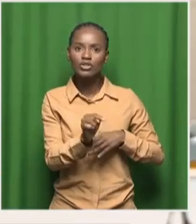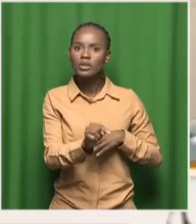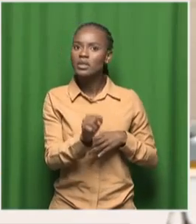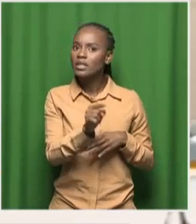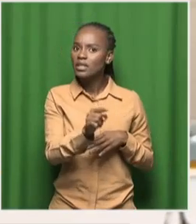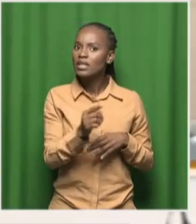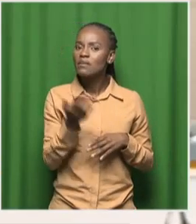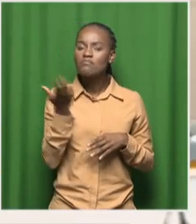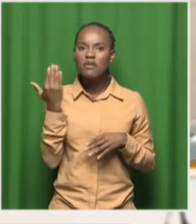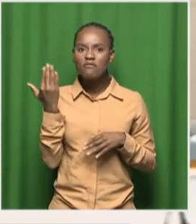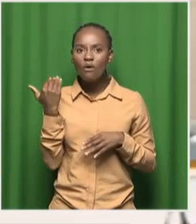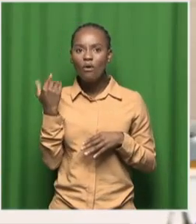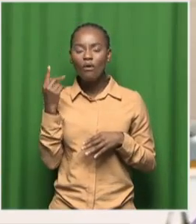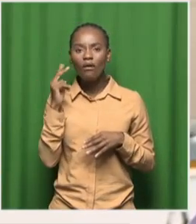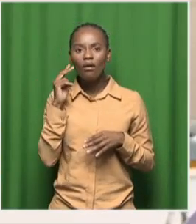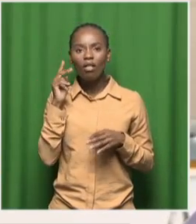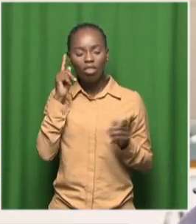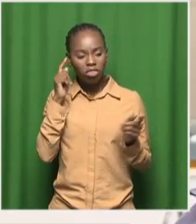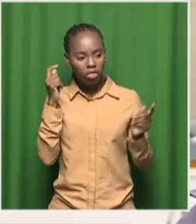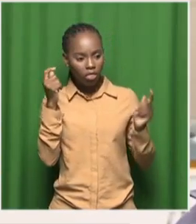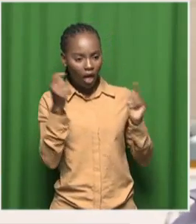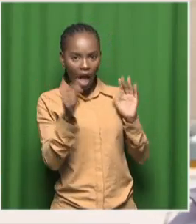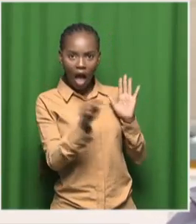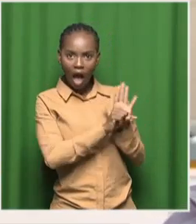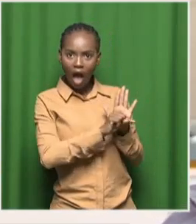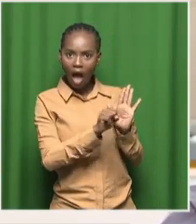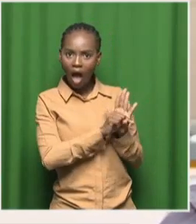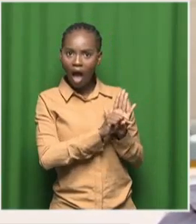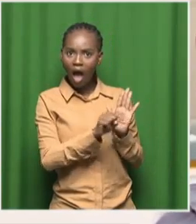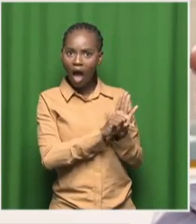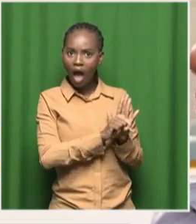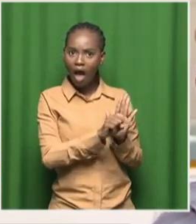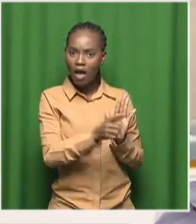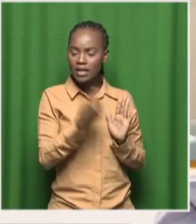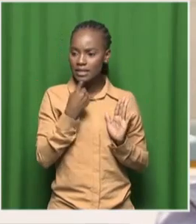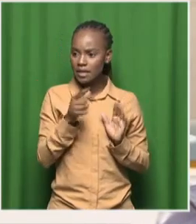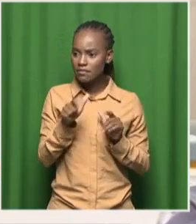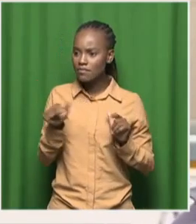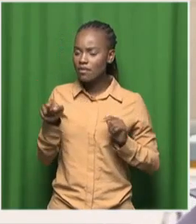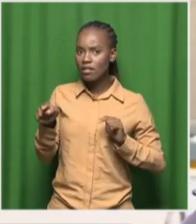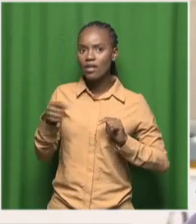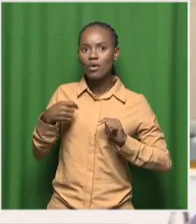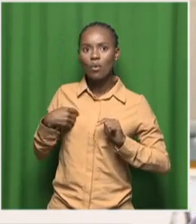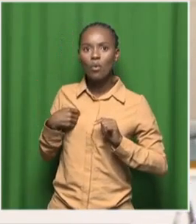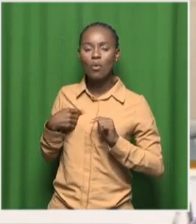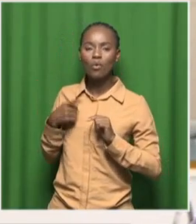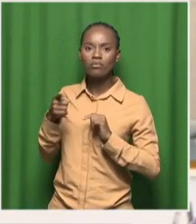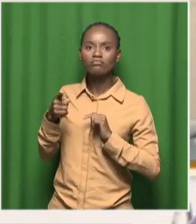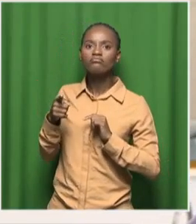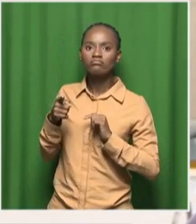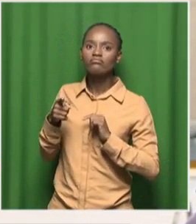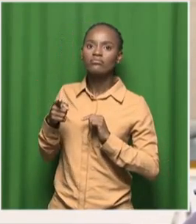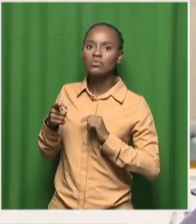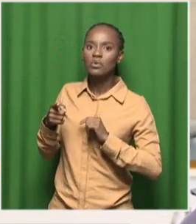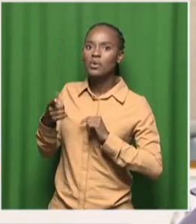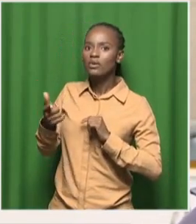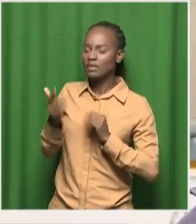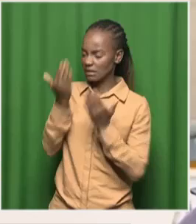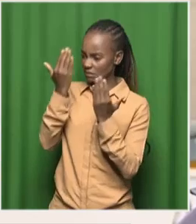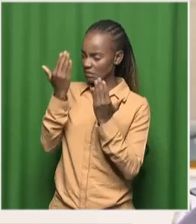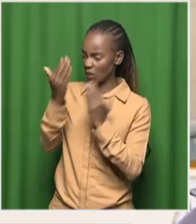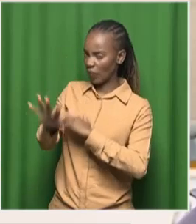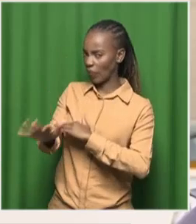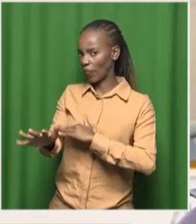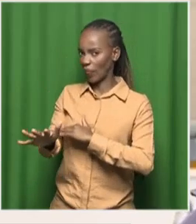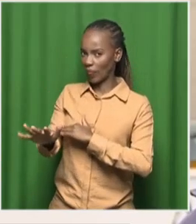These institutions where if you're not doing well theoretically or academically, you get sent to Tvet colleges. In fact, you require